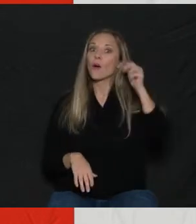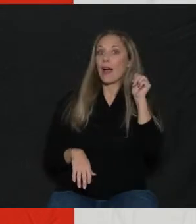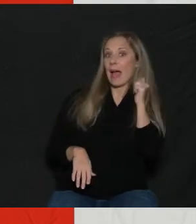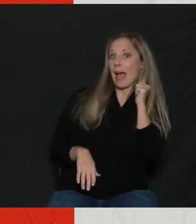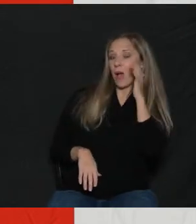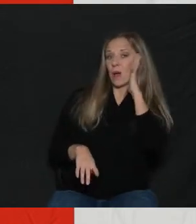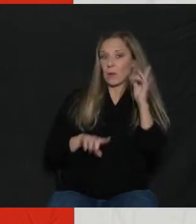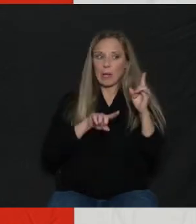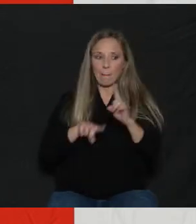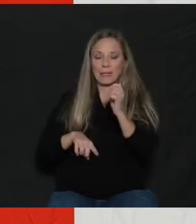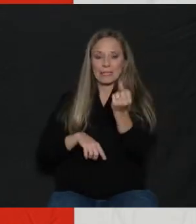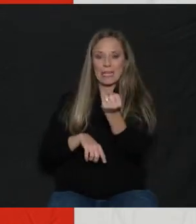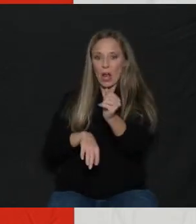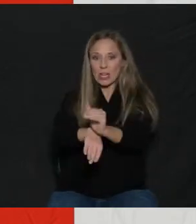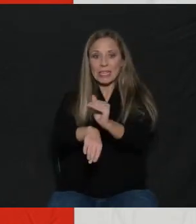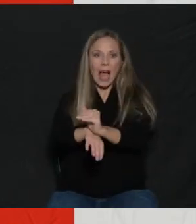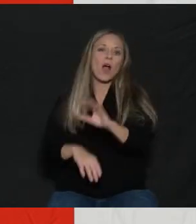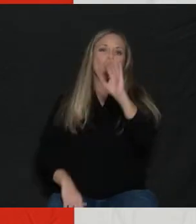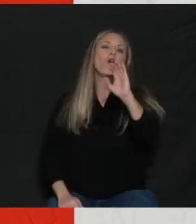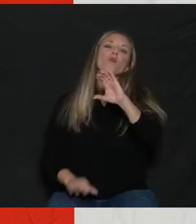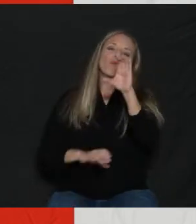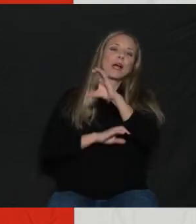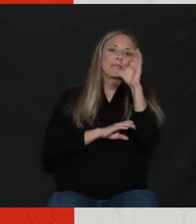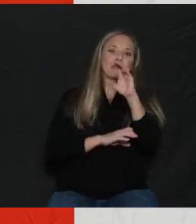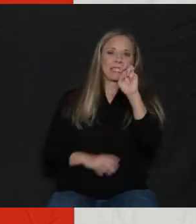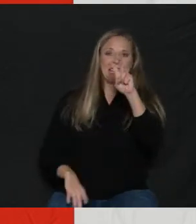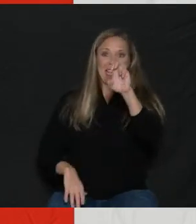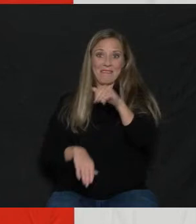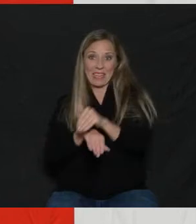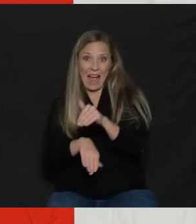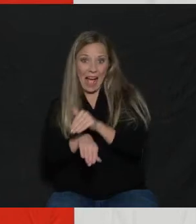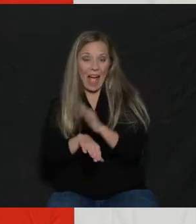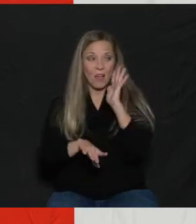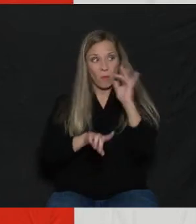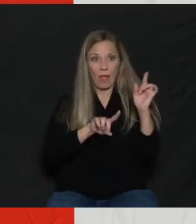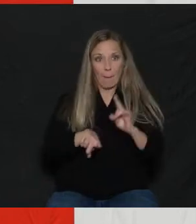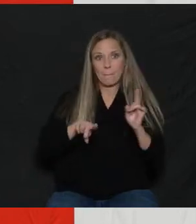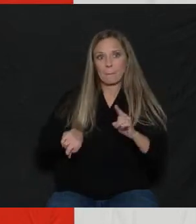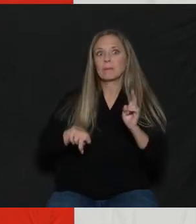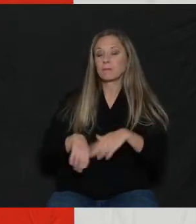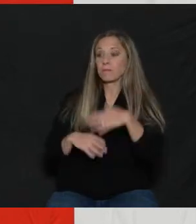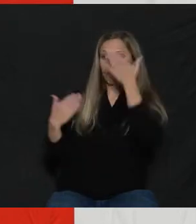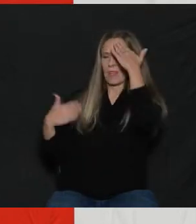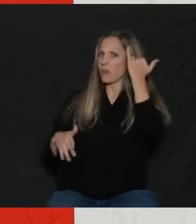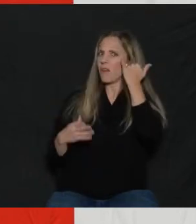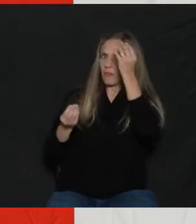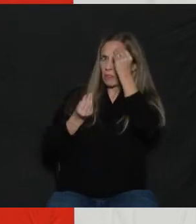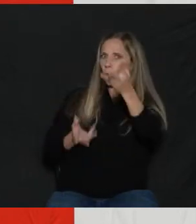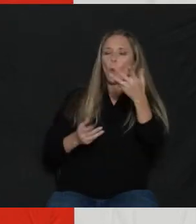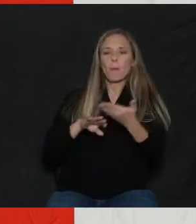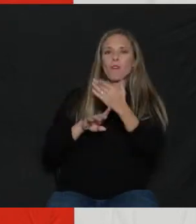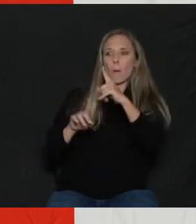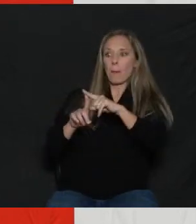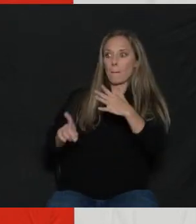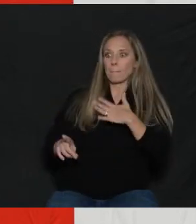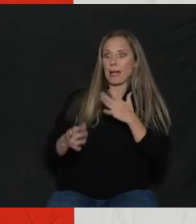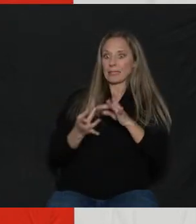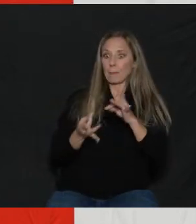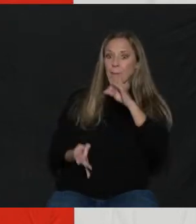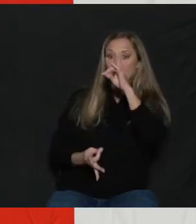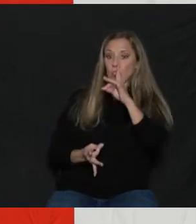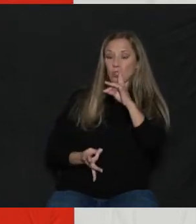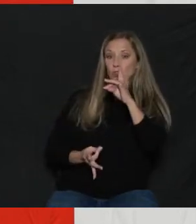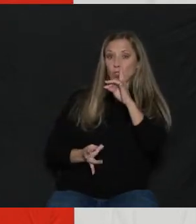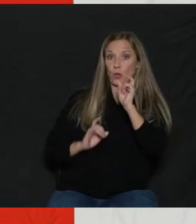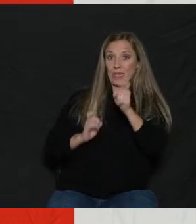night or Christmas Eve night. Christmas Eve night. And I would, I don't know if I tell you this, but my spiritual gift is